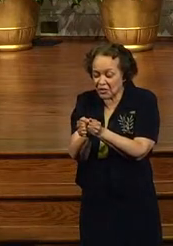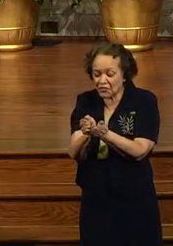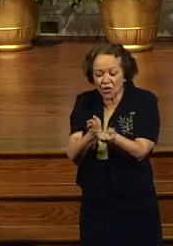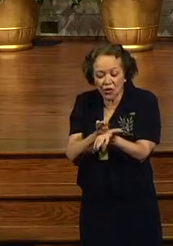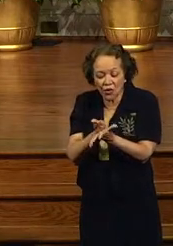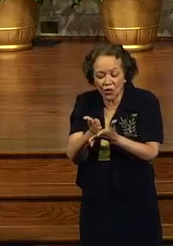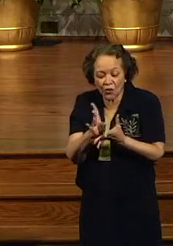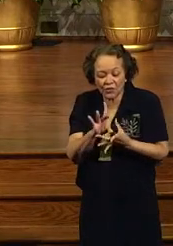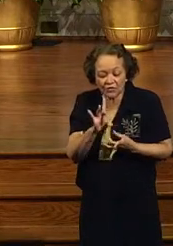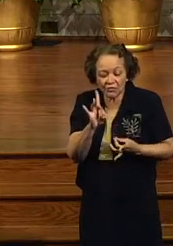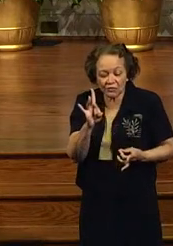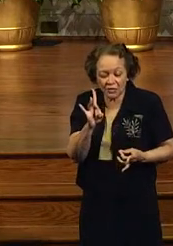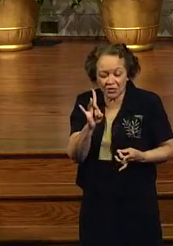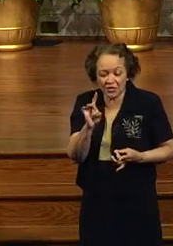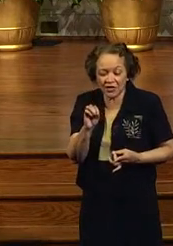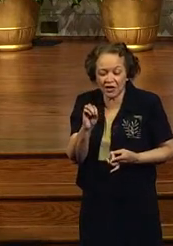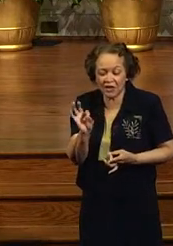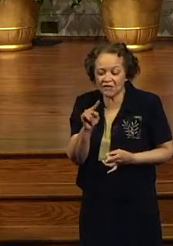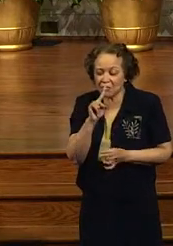of promise.